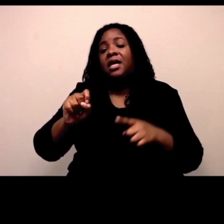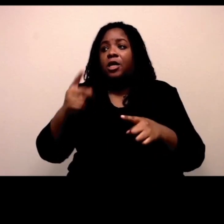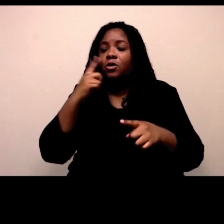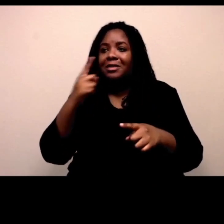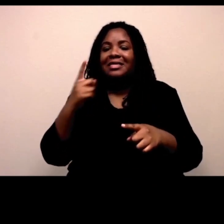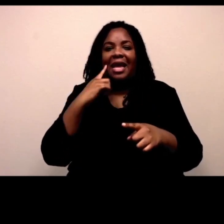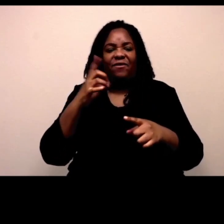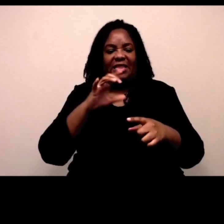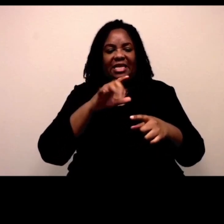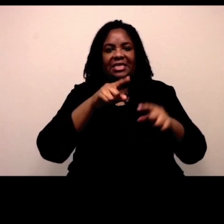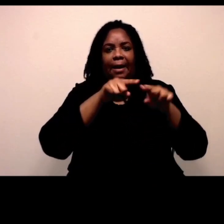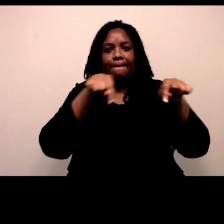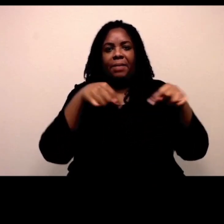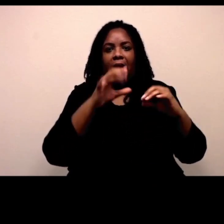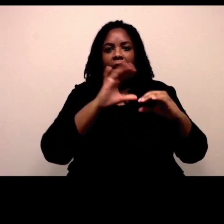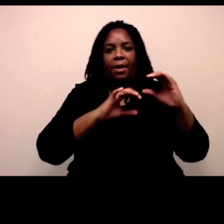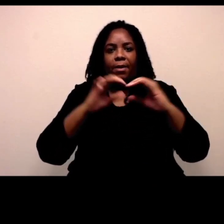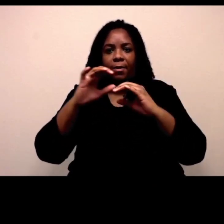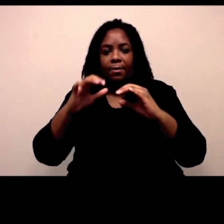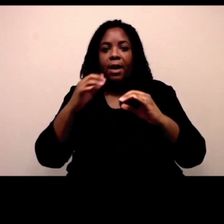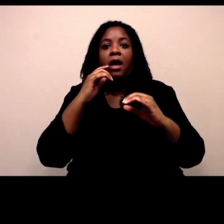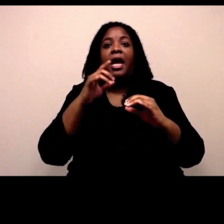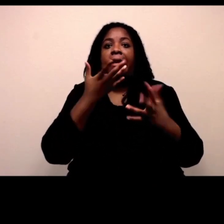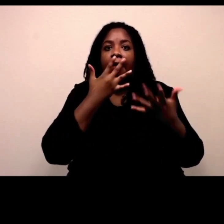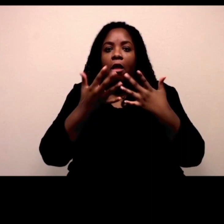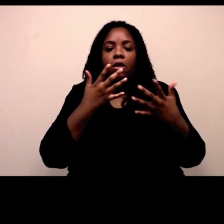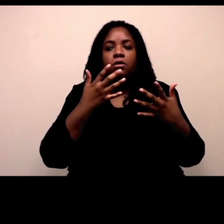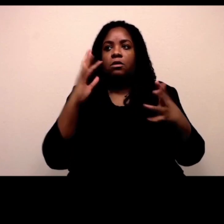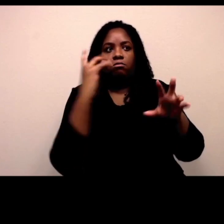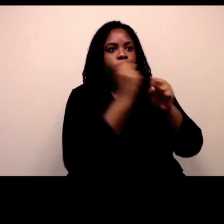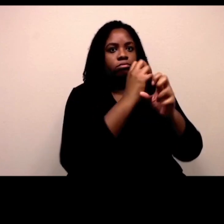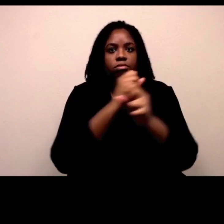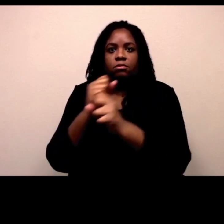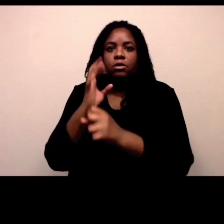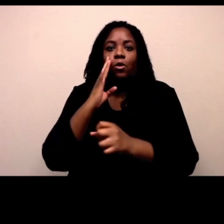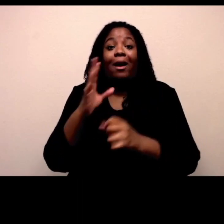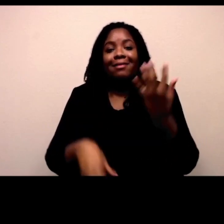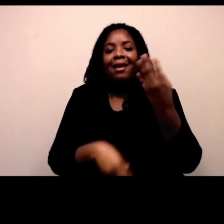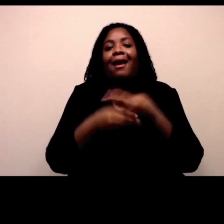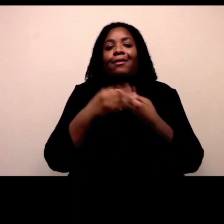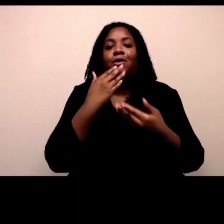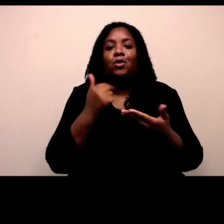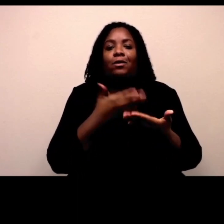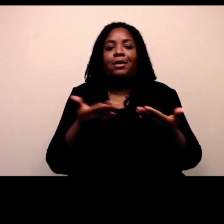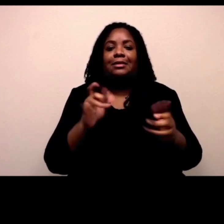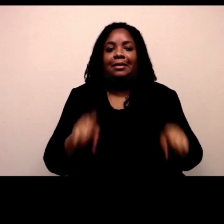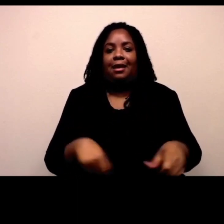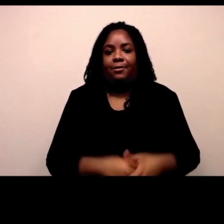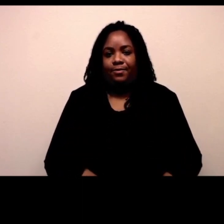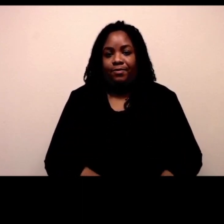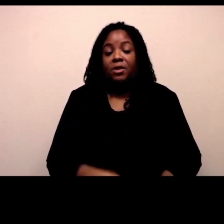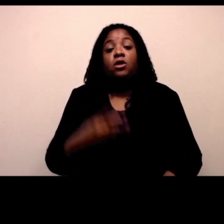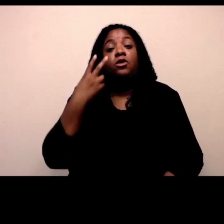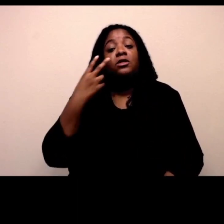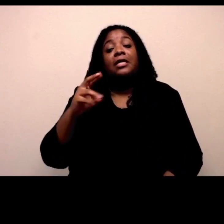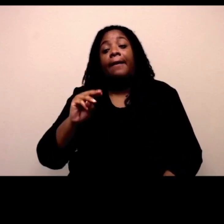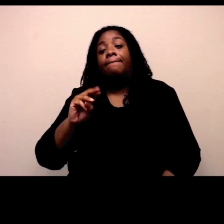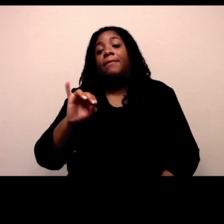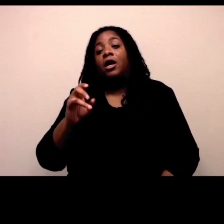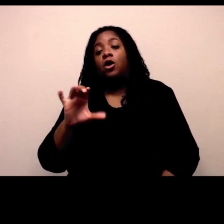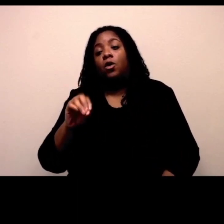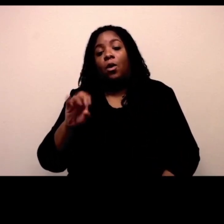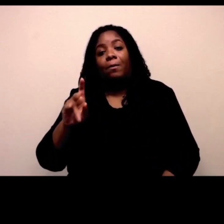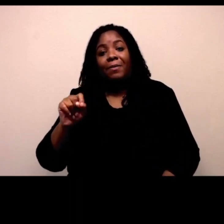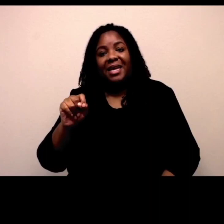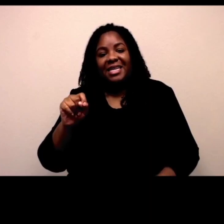everything is colorful where it attracts their eye. And they can always add that cute stuff. When you look at Microbit, that small little